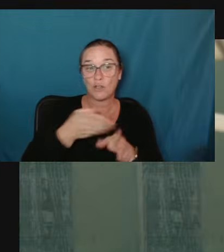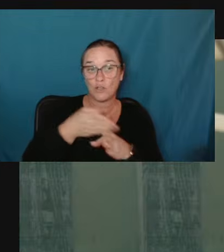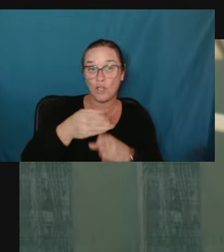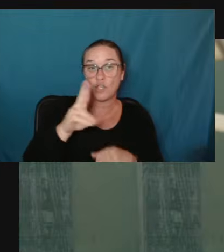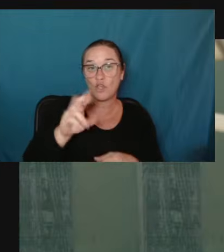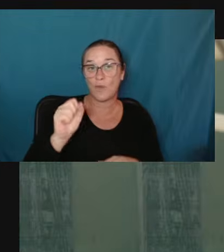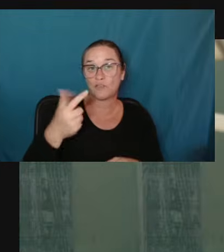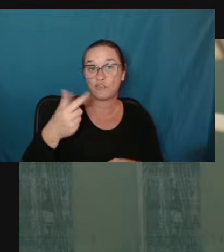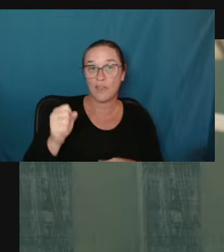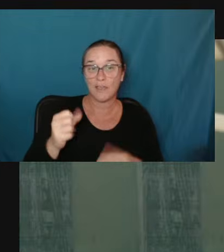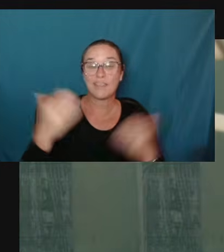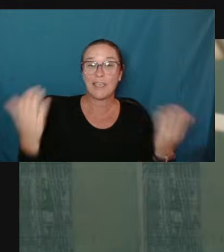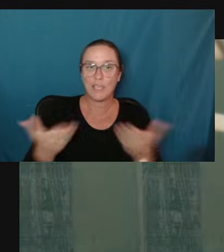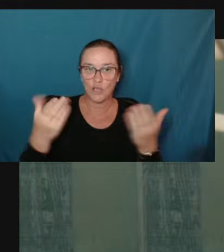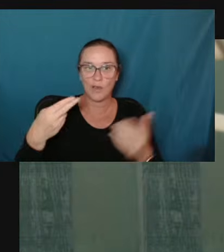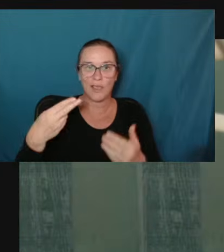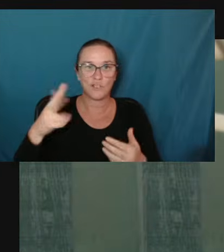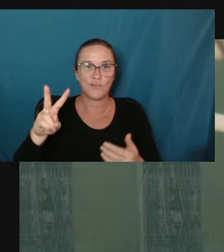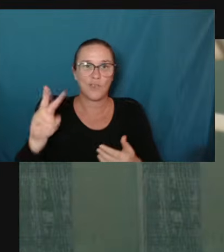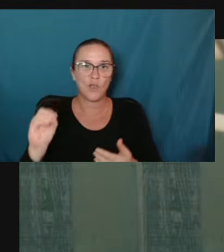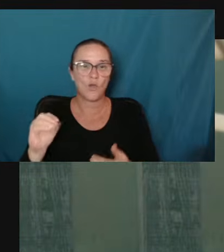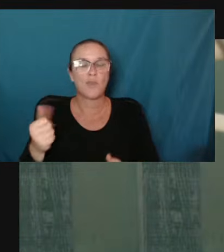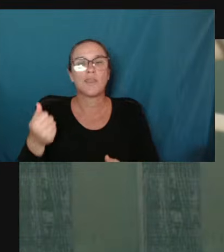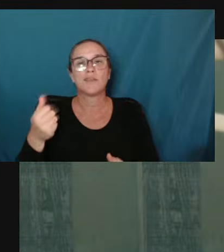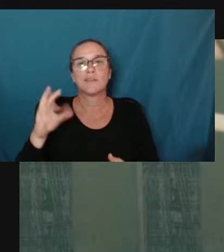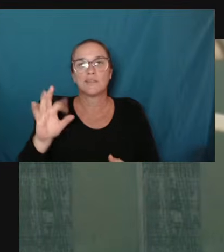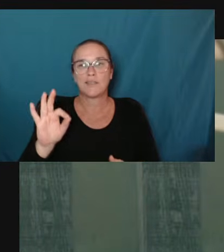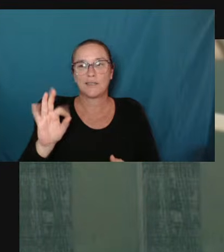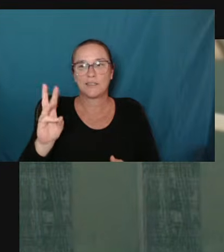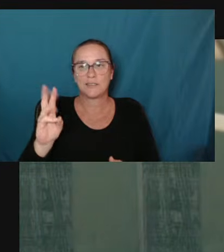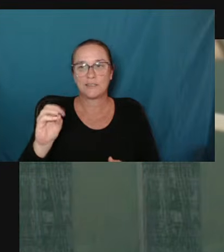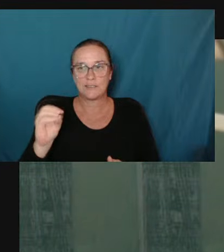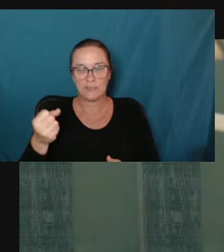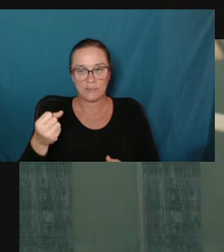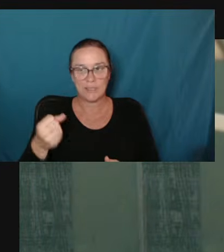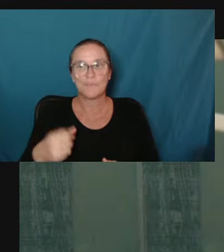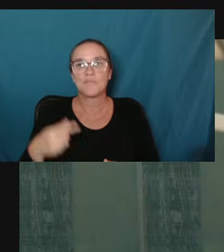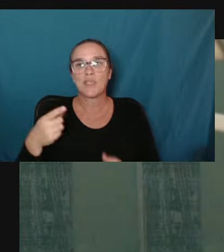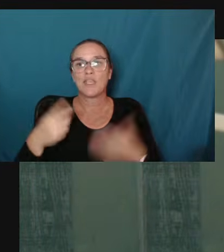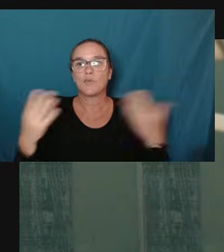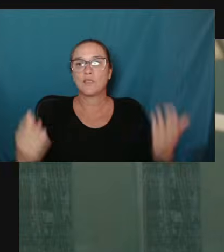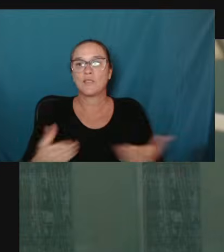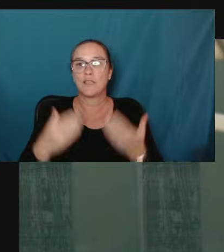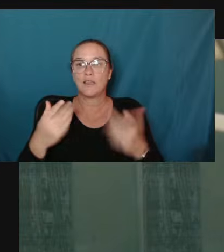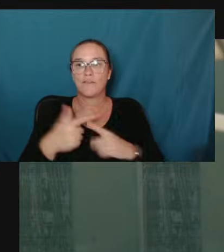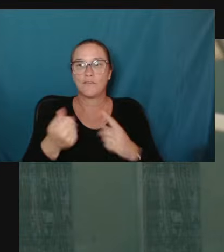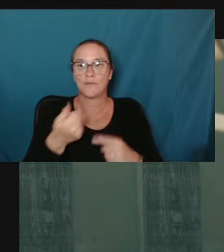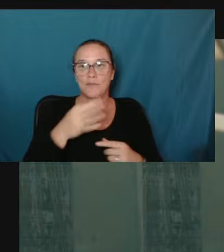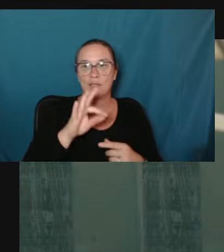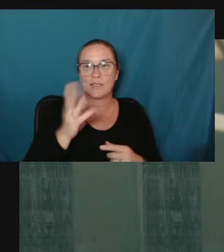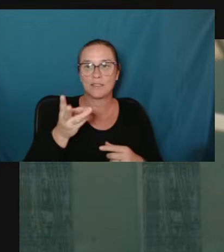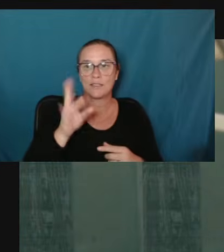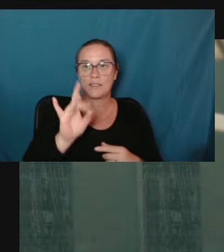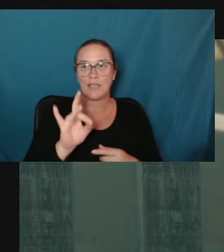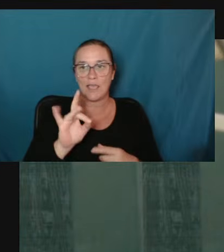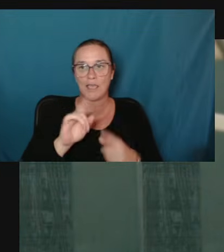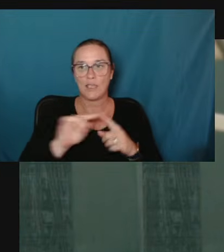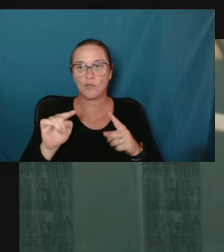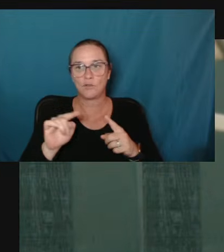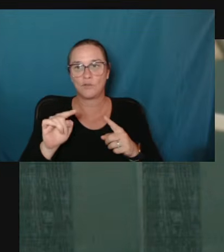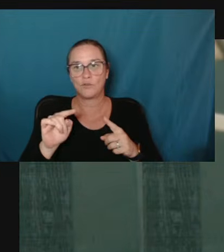here at HVO back in the 1960s. He was here on staff from 1968 to 1971.